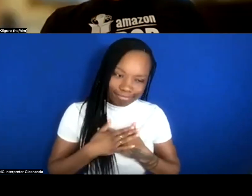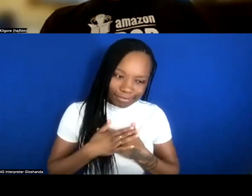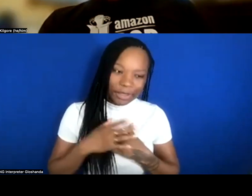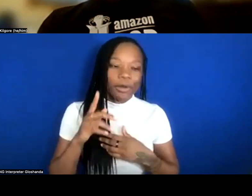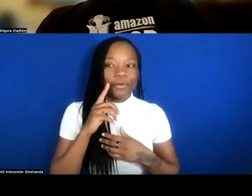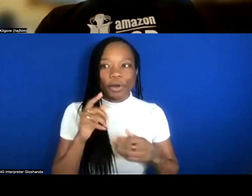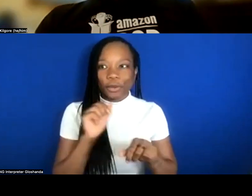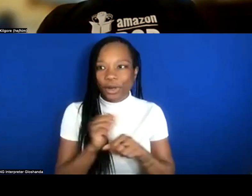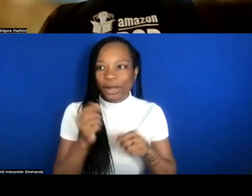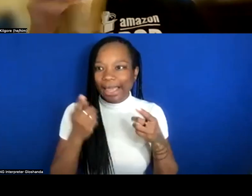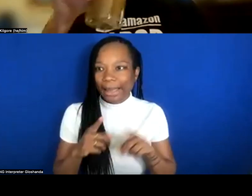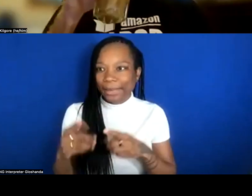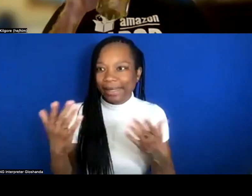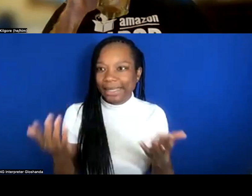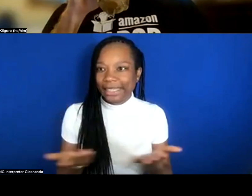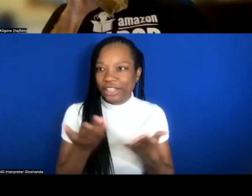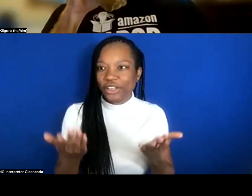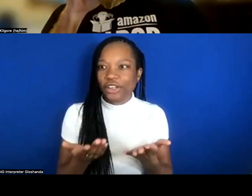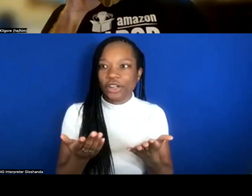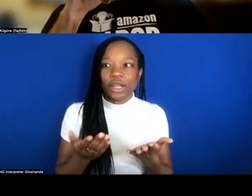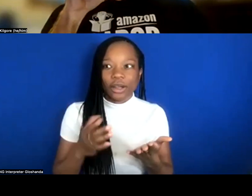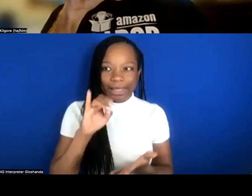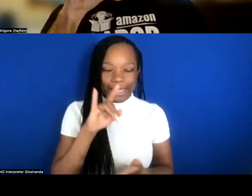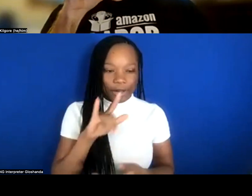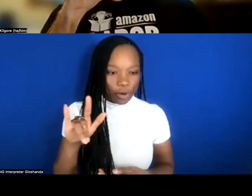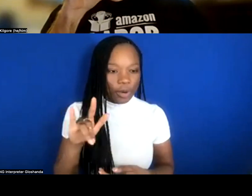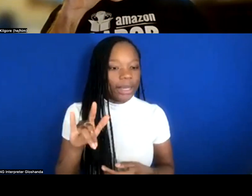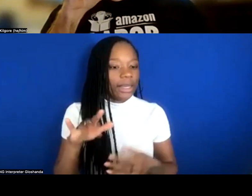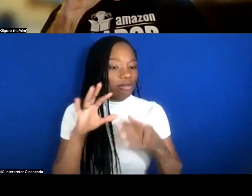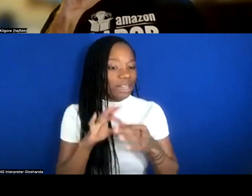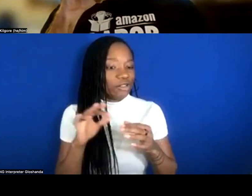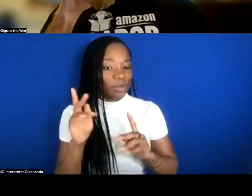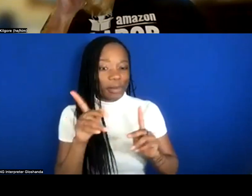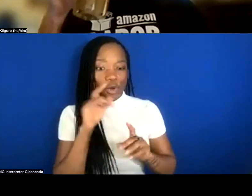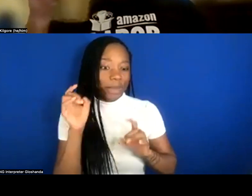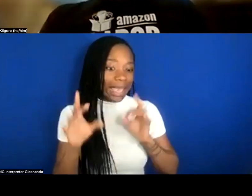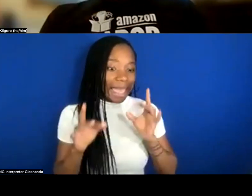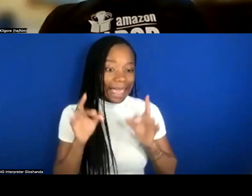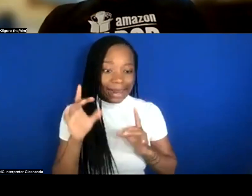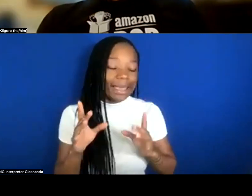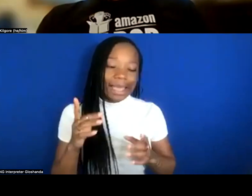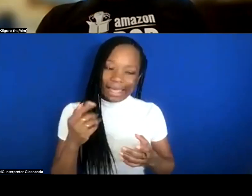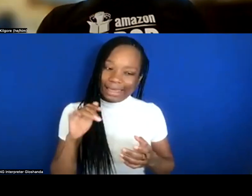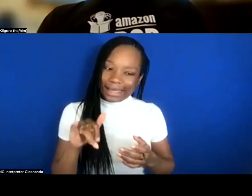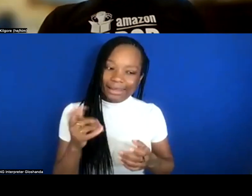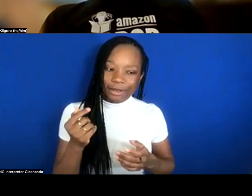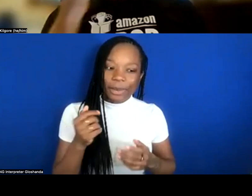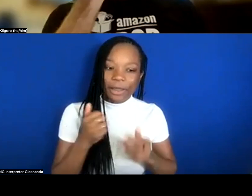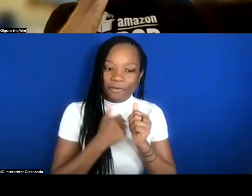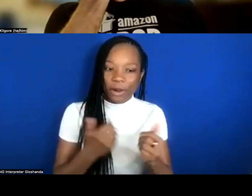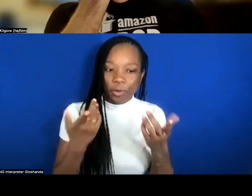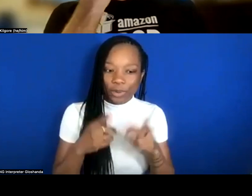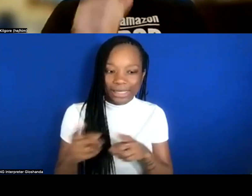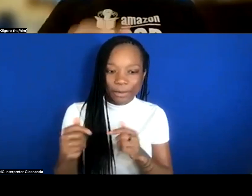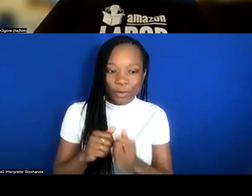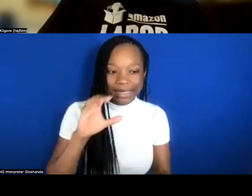mean, just a reference to the haters, I think is just kind of also following what's been happening with CCA and GEO,